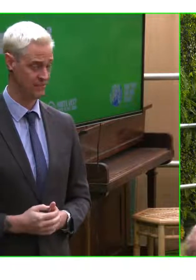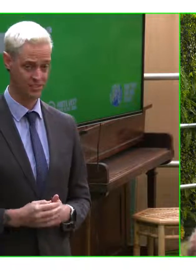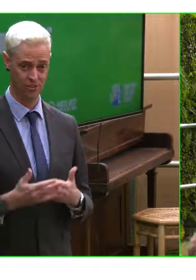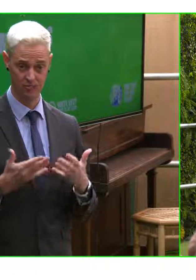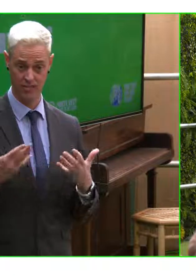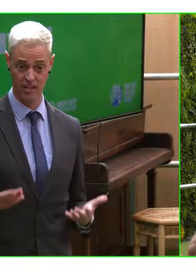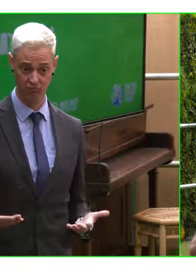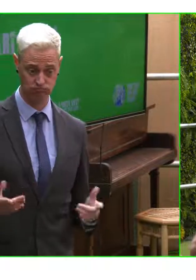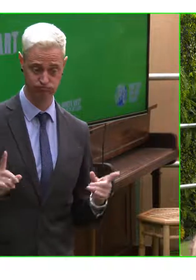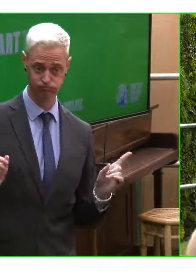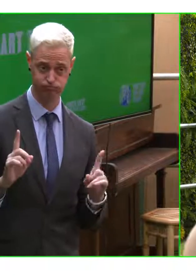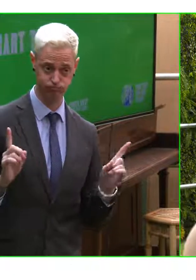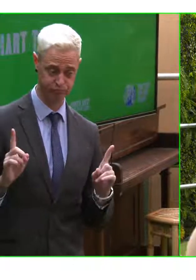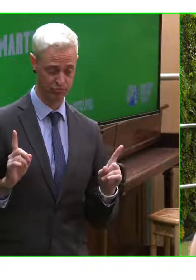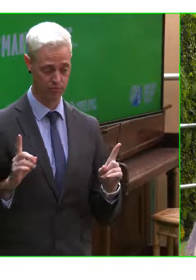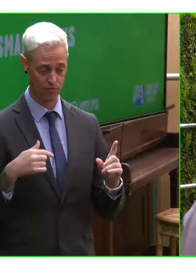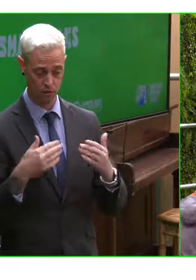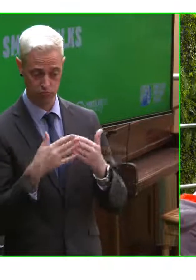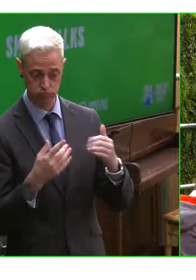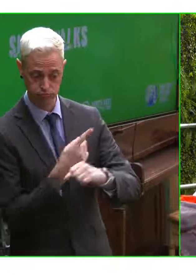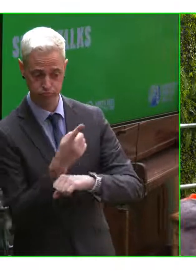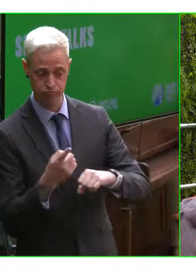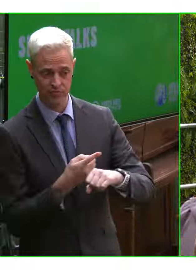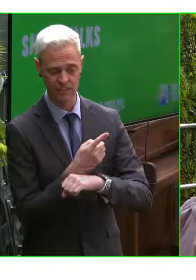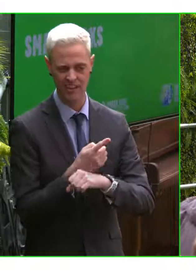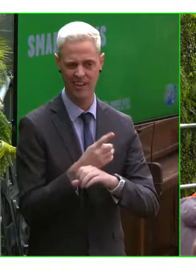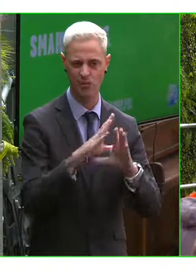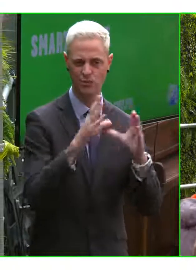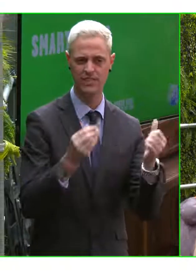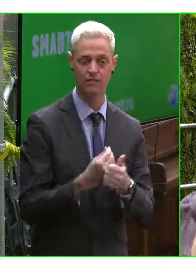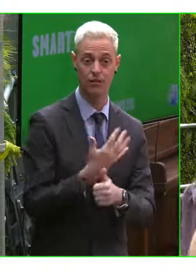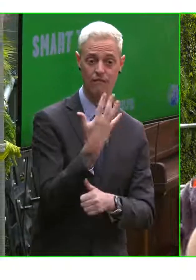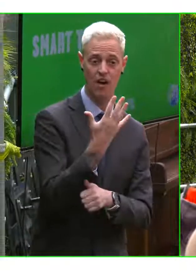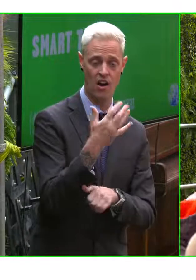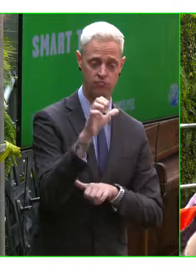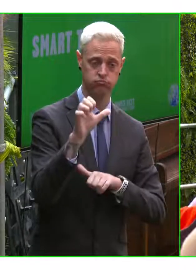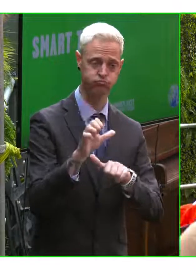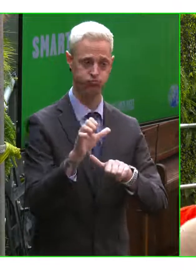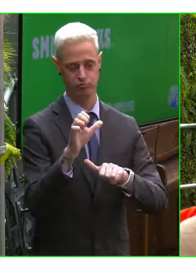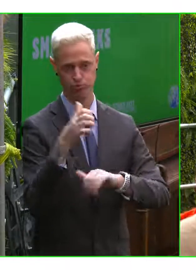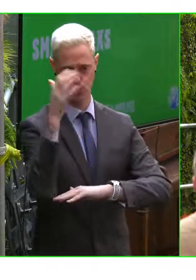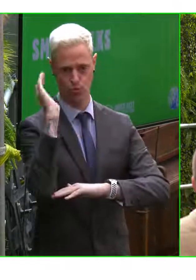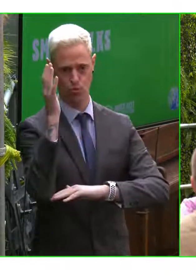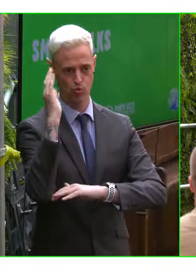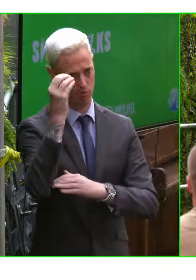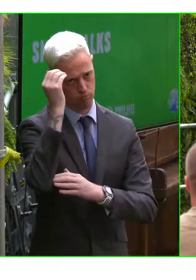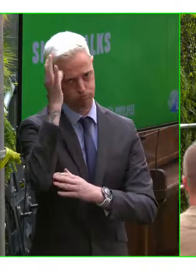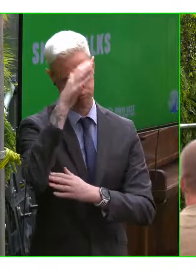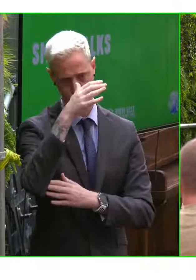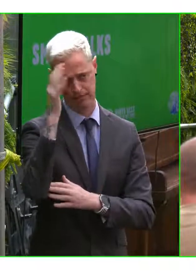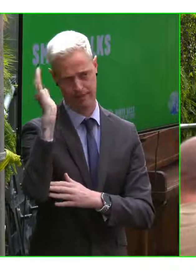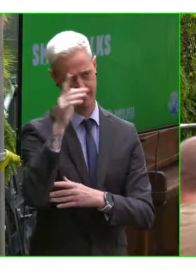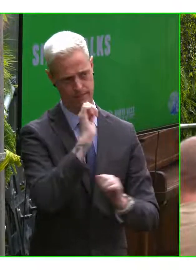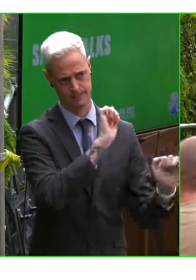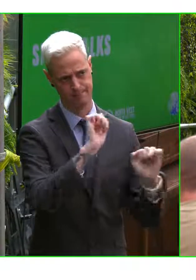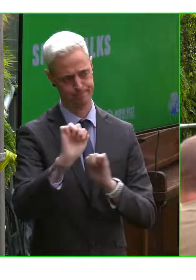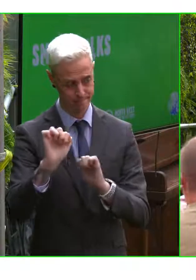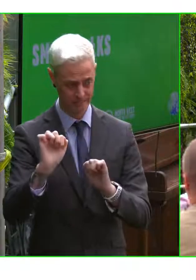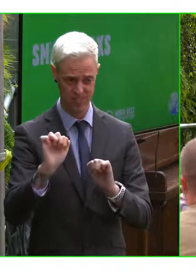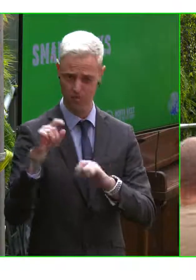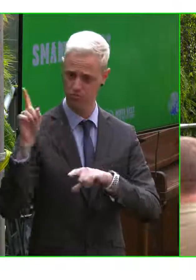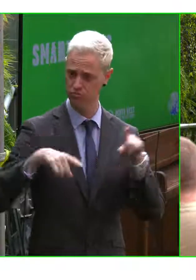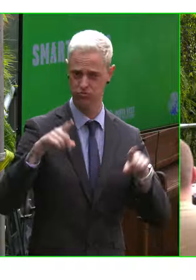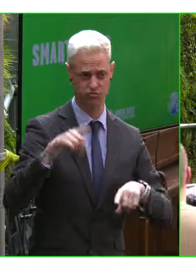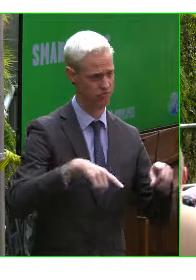events, we've got a series of 5 smart talks from 5 brilliant speakers, and across a whole